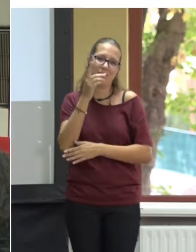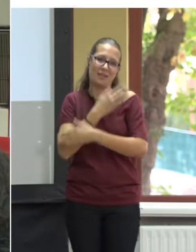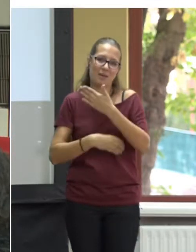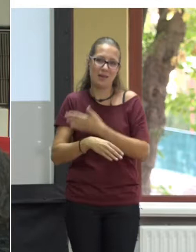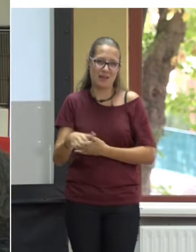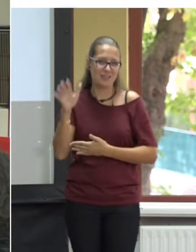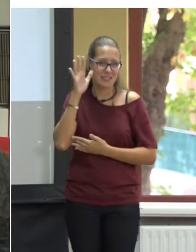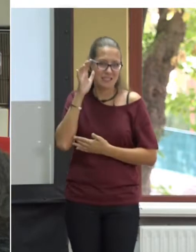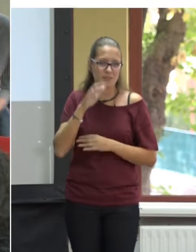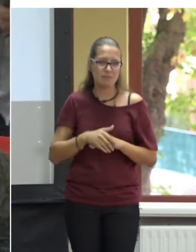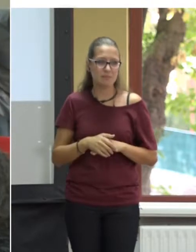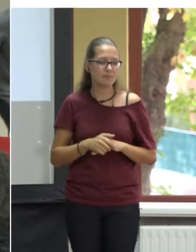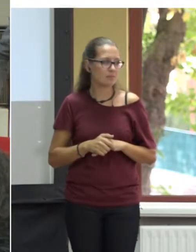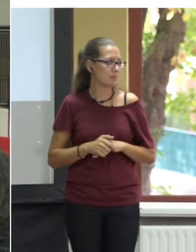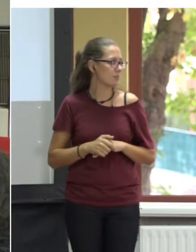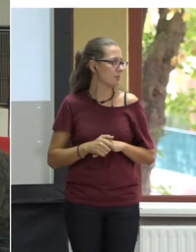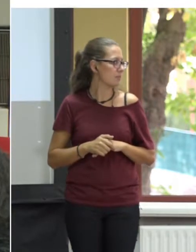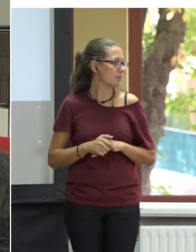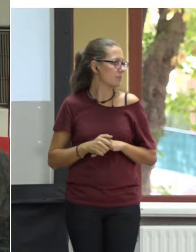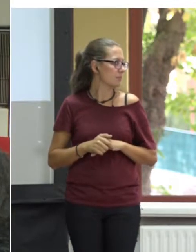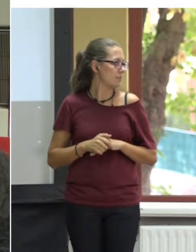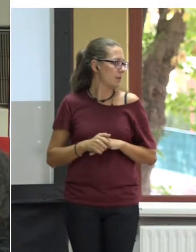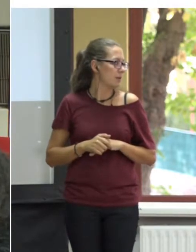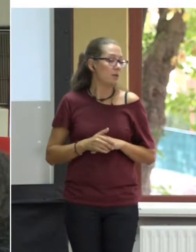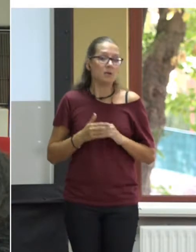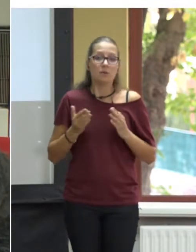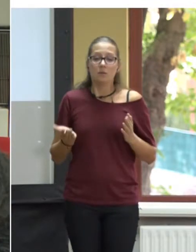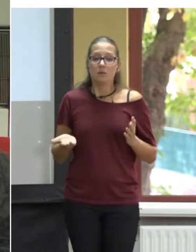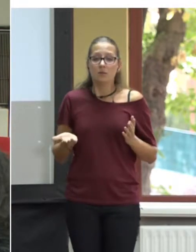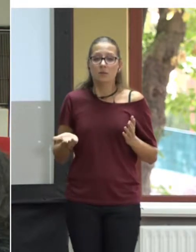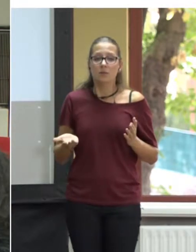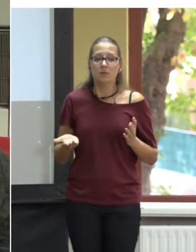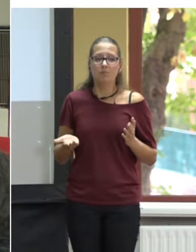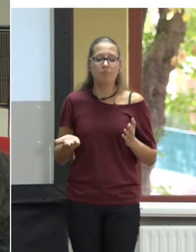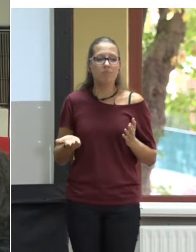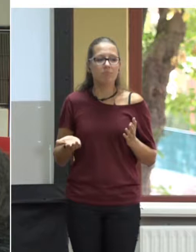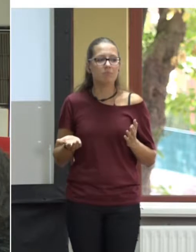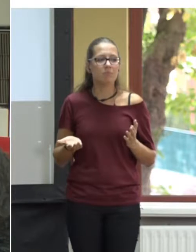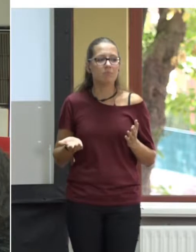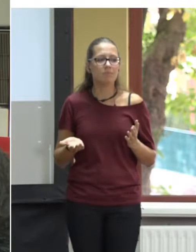sensory disability, and there has been a lot of improvement.